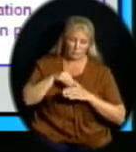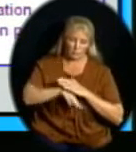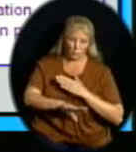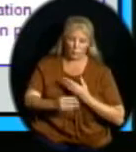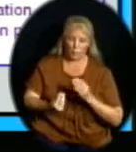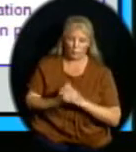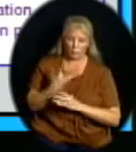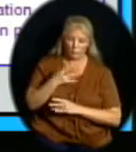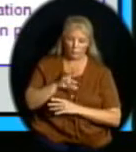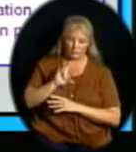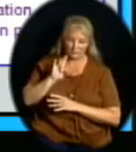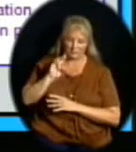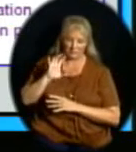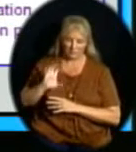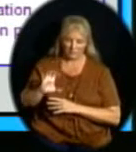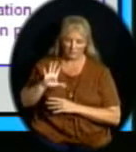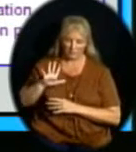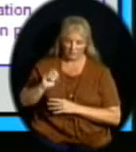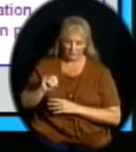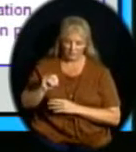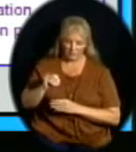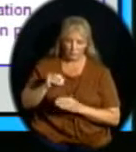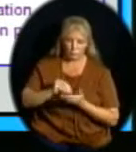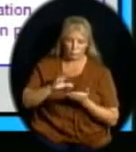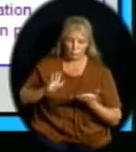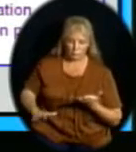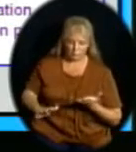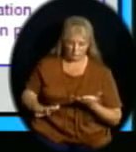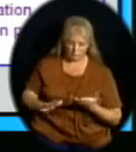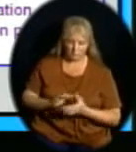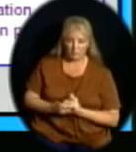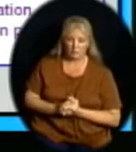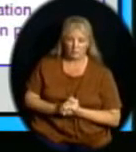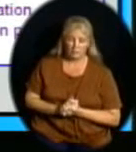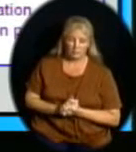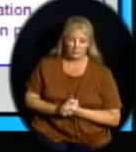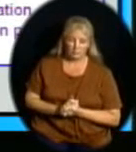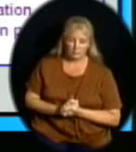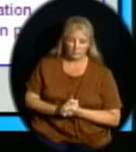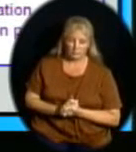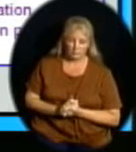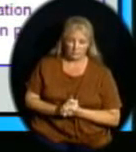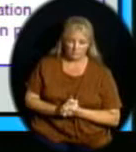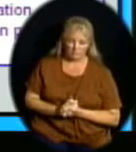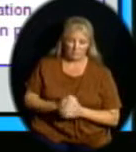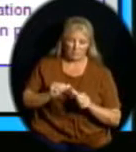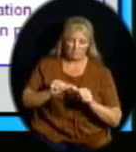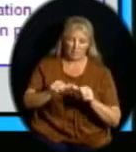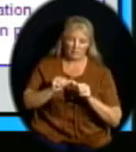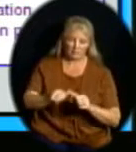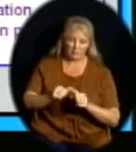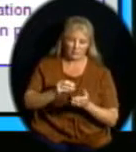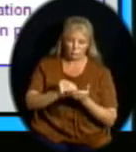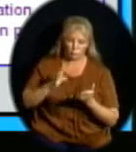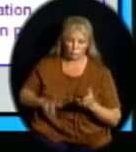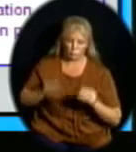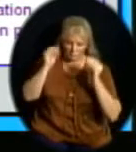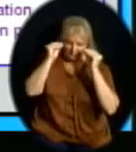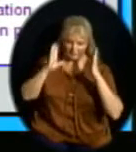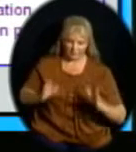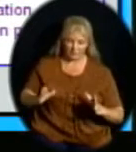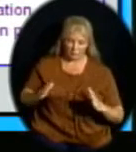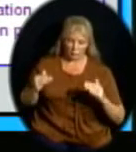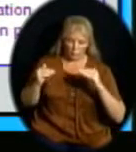It opens a new facility. It provides compensation and benefits for our staff. It helps